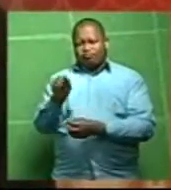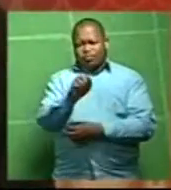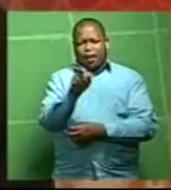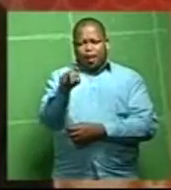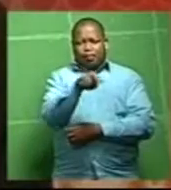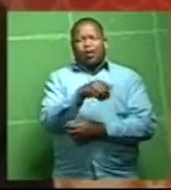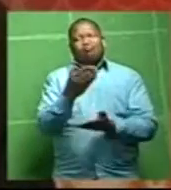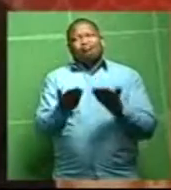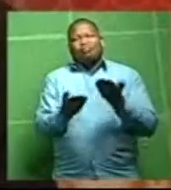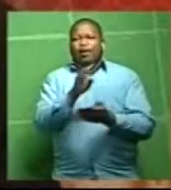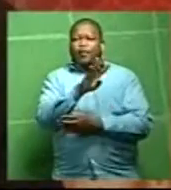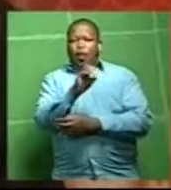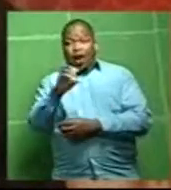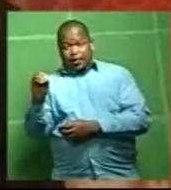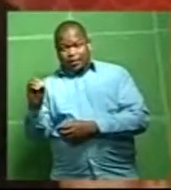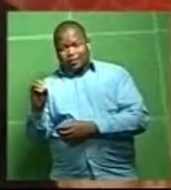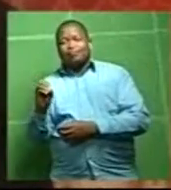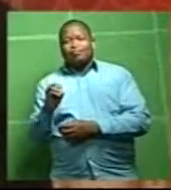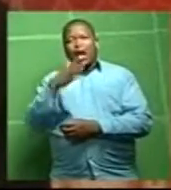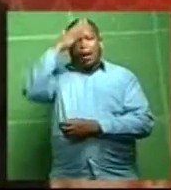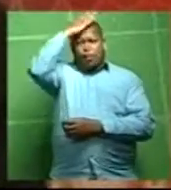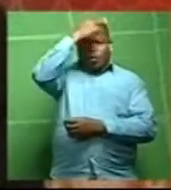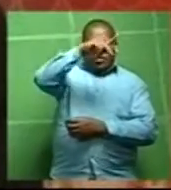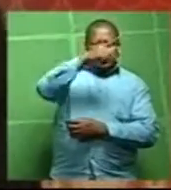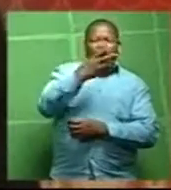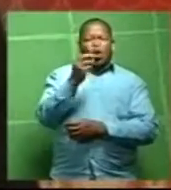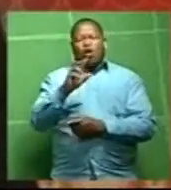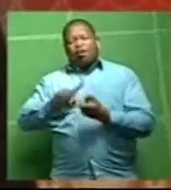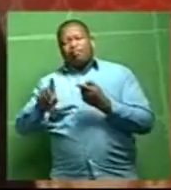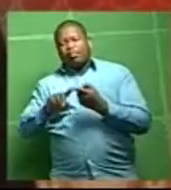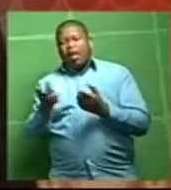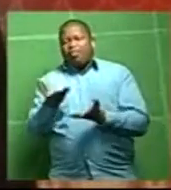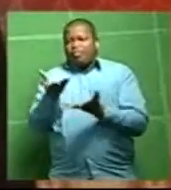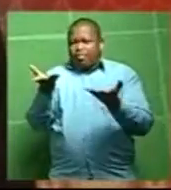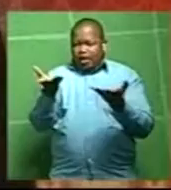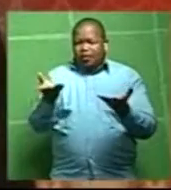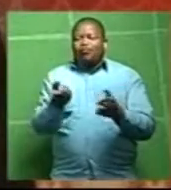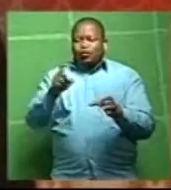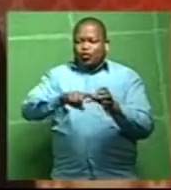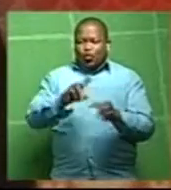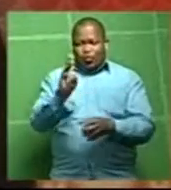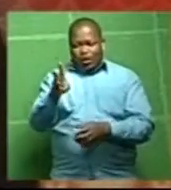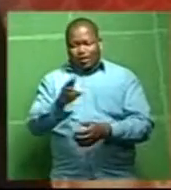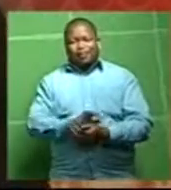The prize money For which the professional golfers will compete